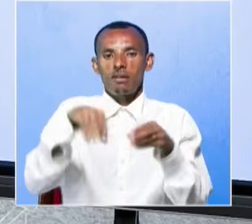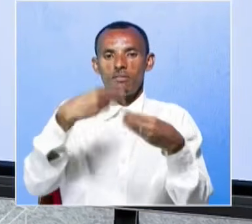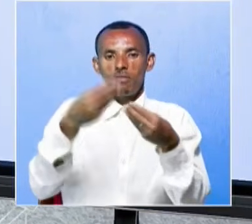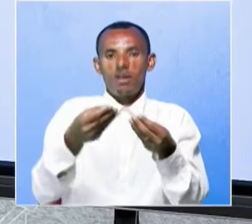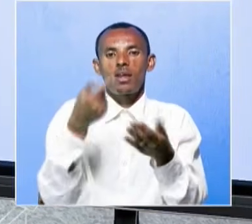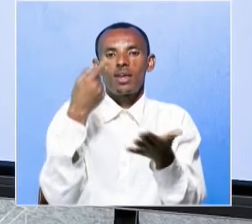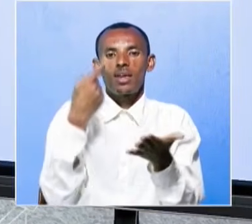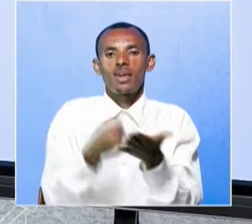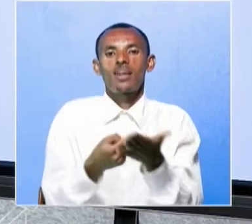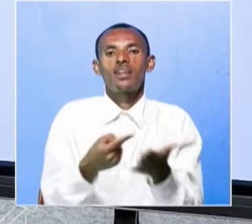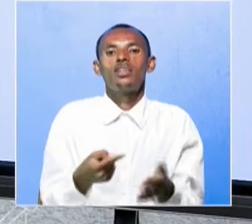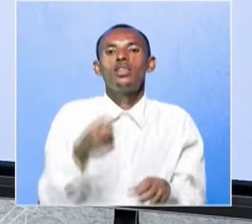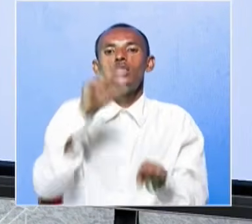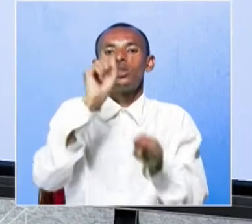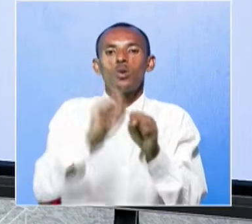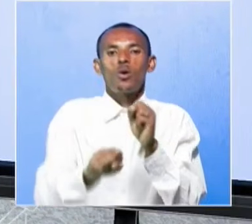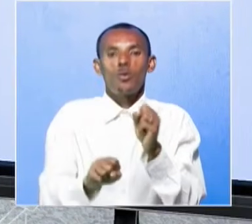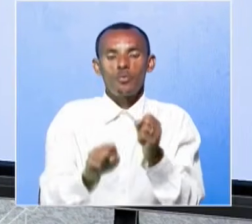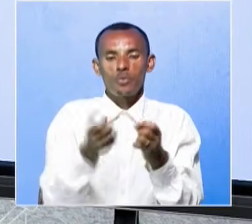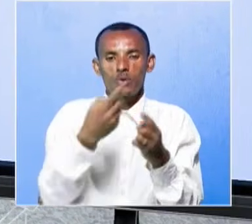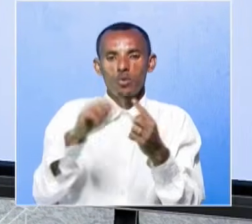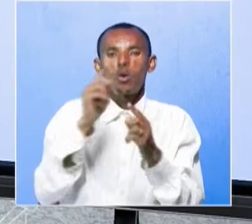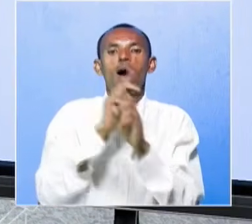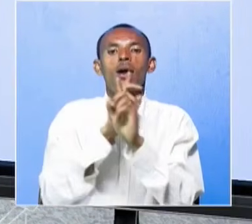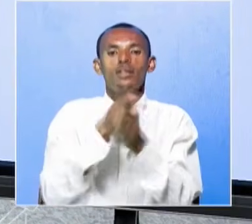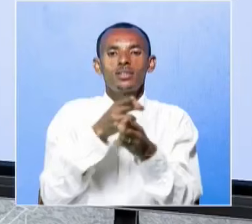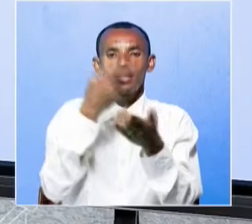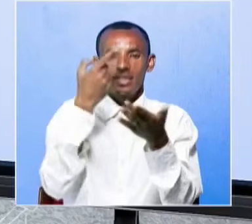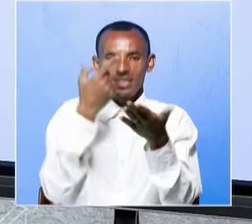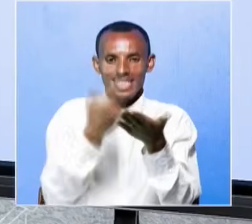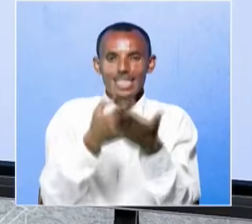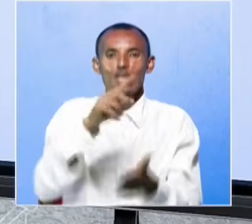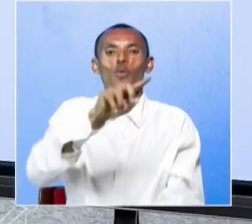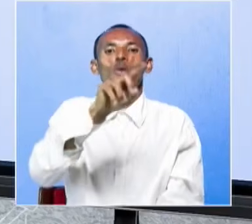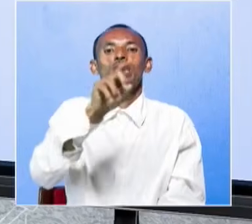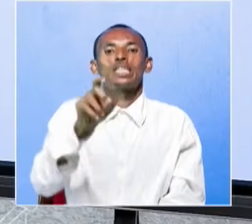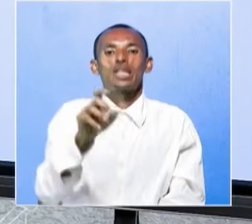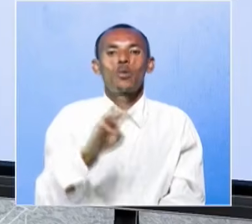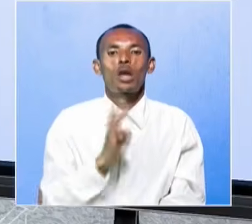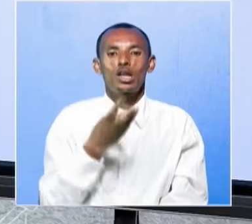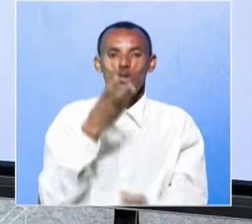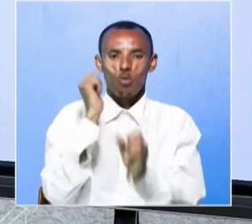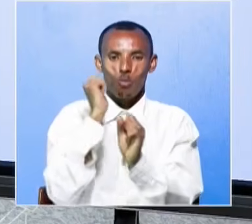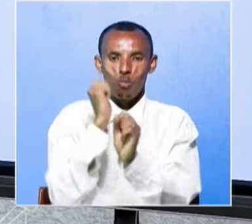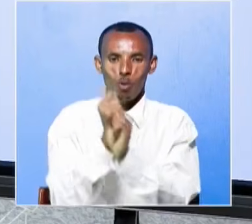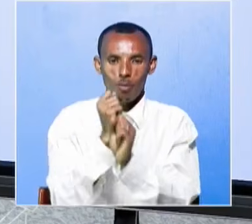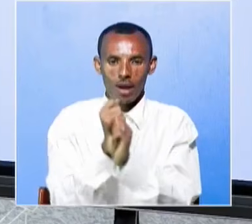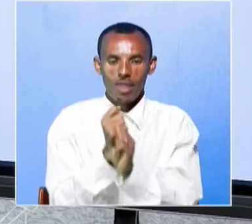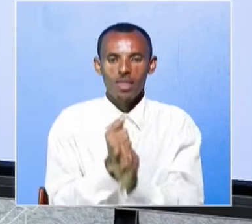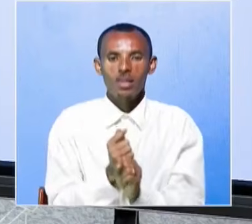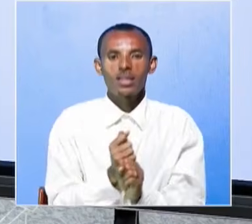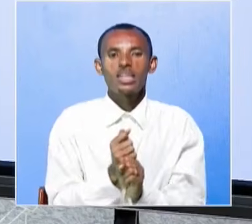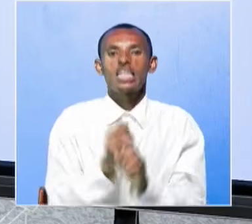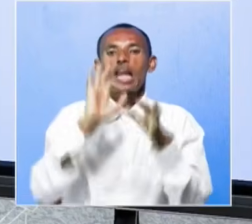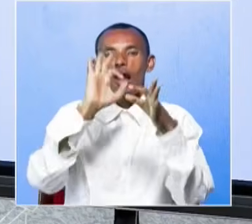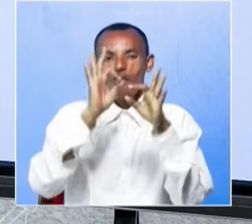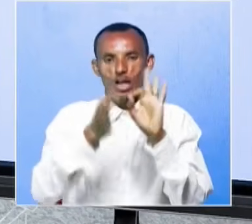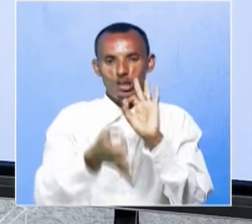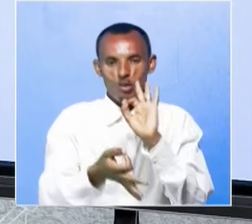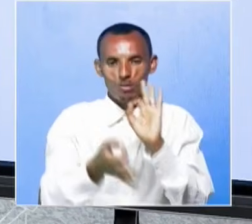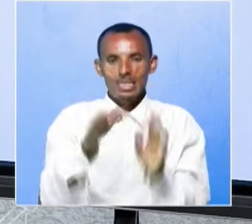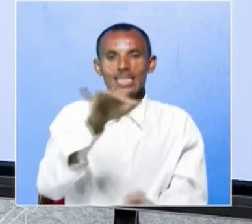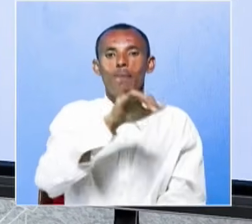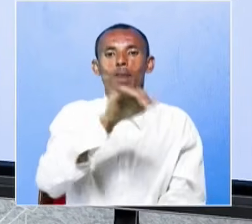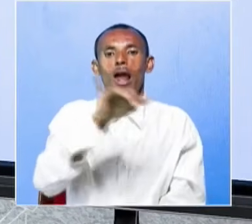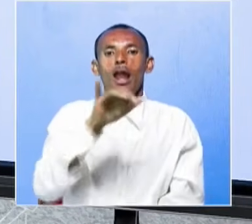Okay, so to answer this question, we need to properly apply the definition of